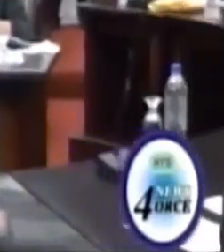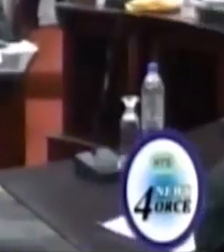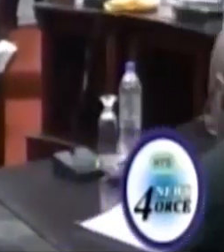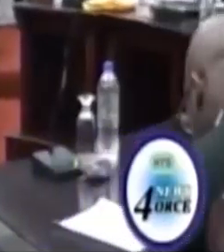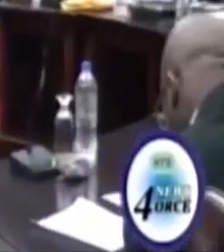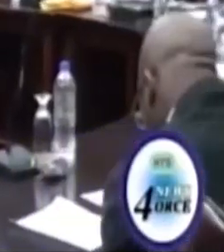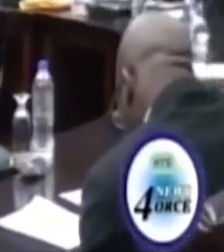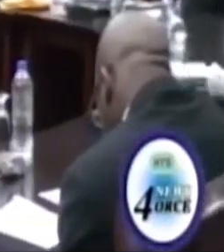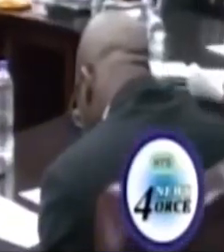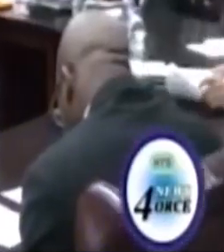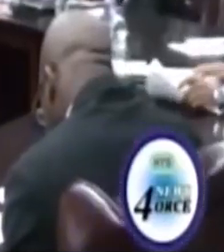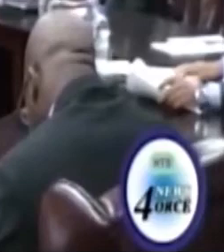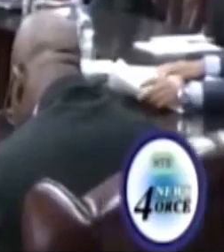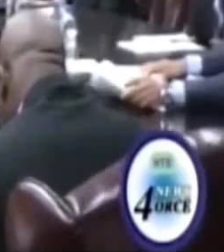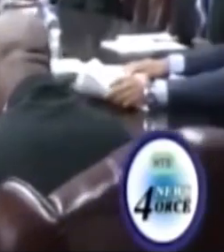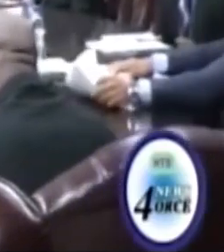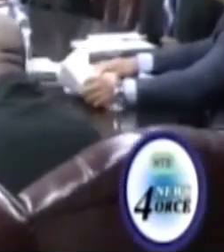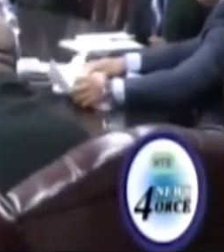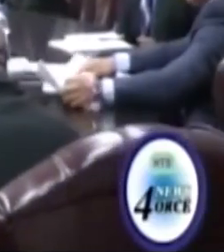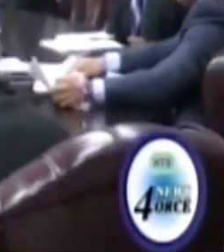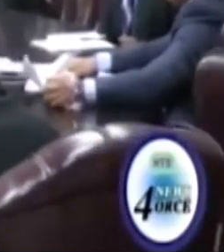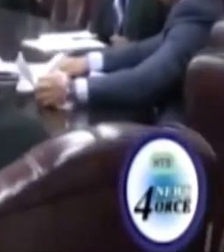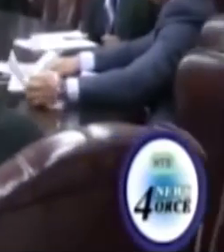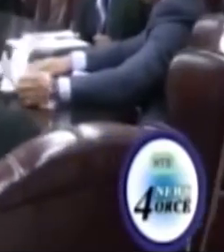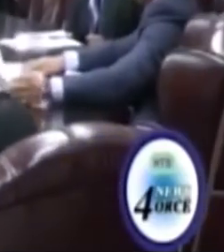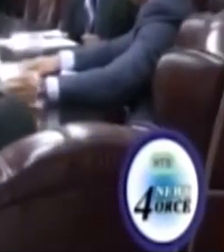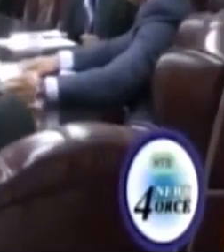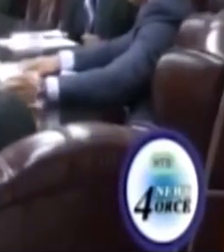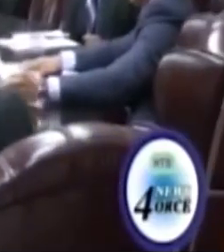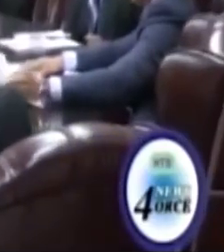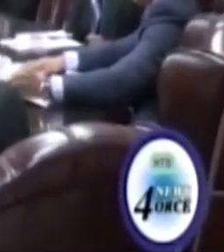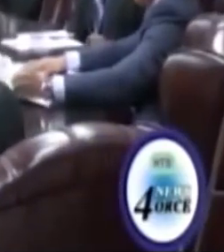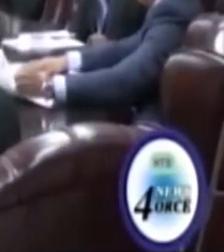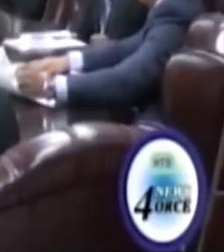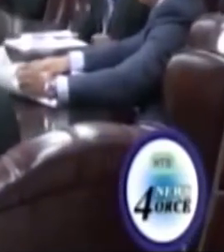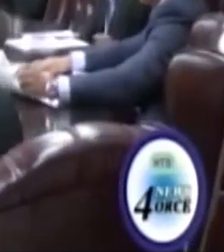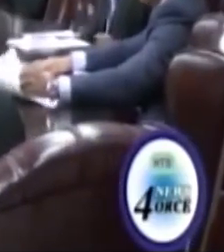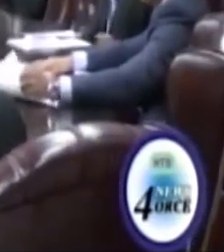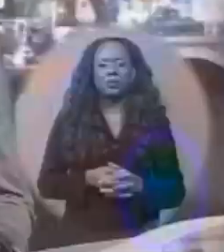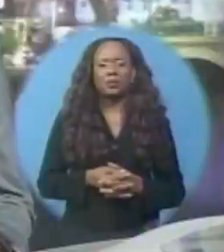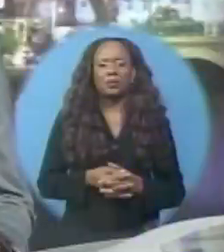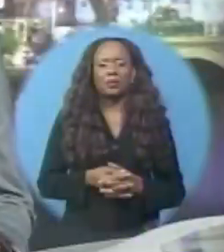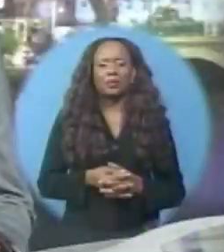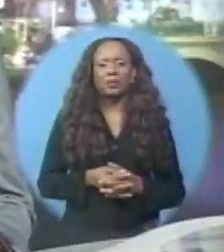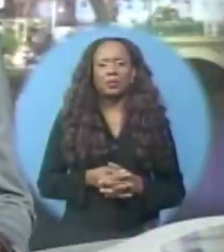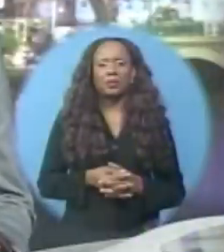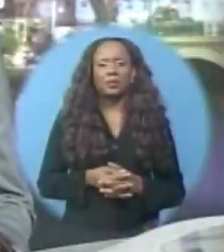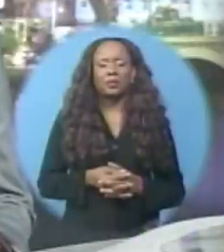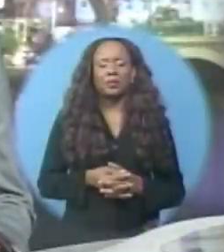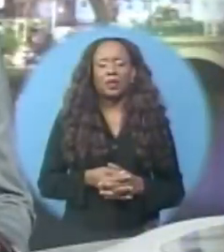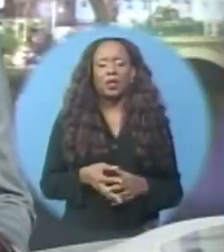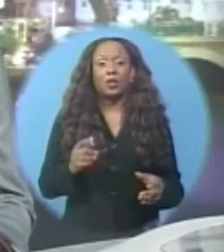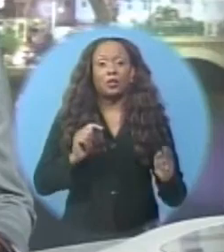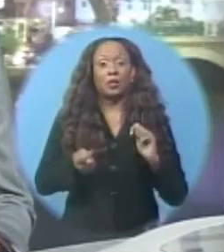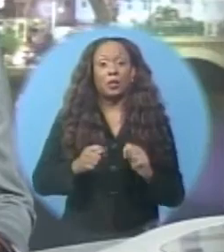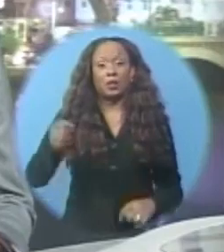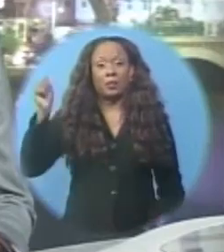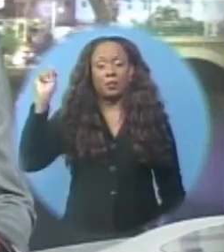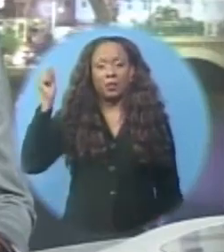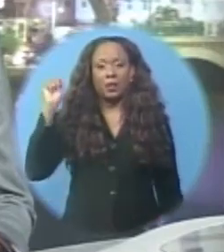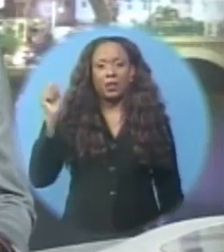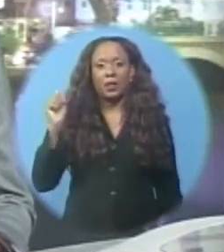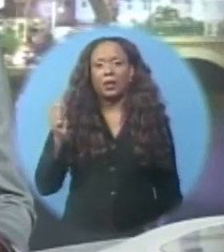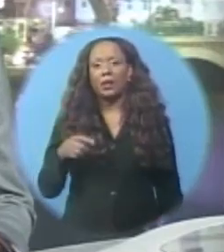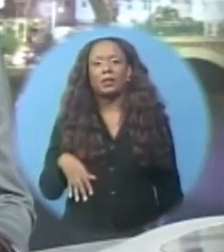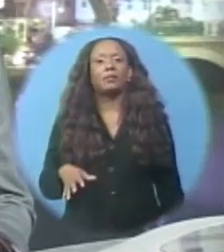31st, 2016, and to date, there has been no word as to when an appointment is to be made. In Trinidad and Tobago,